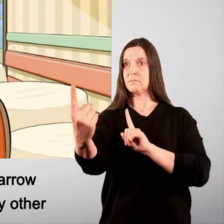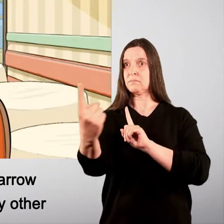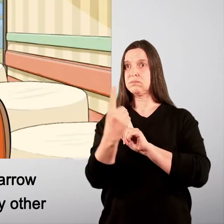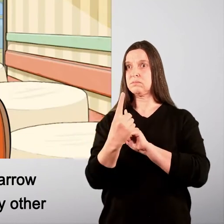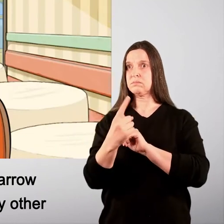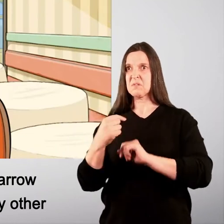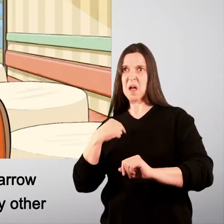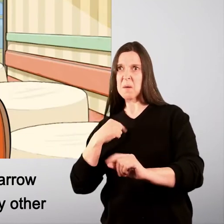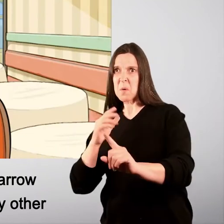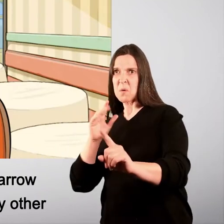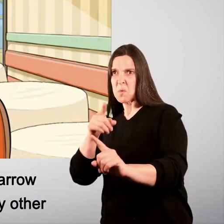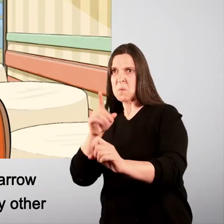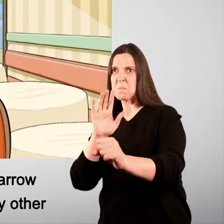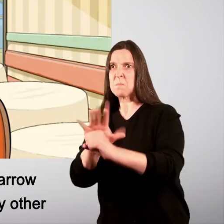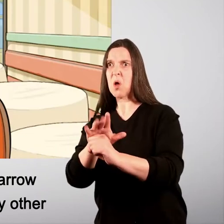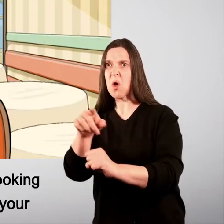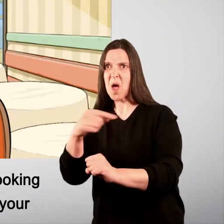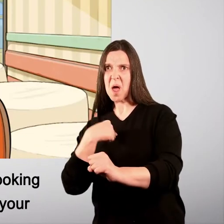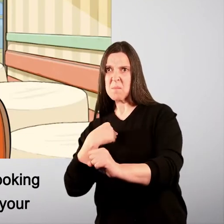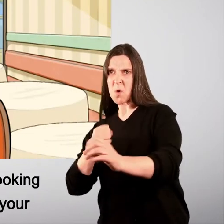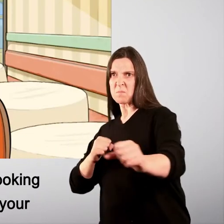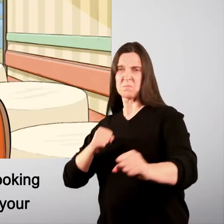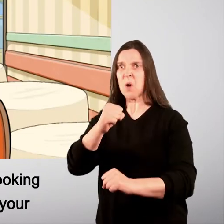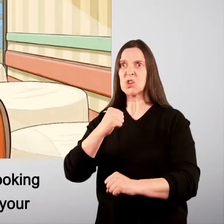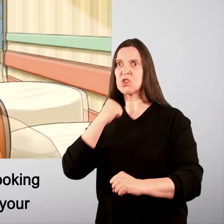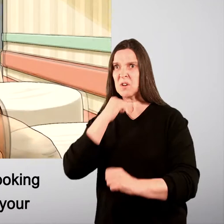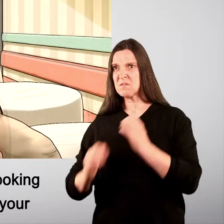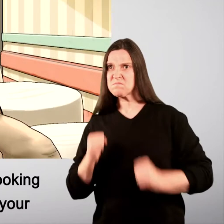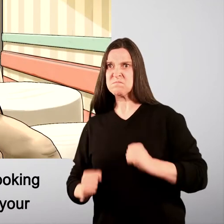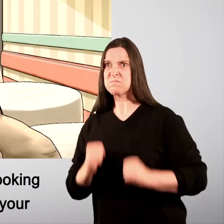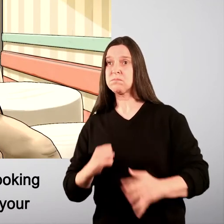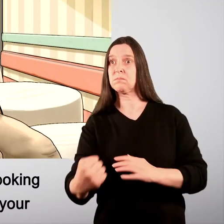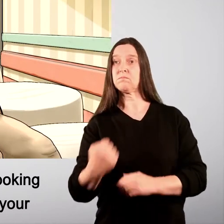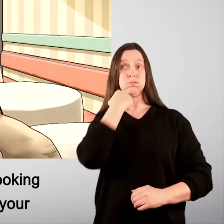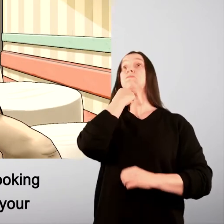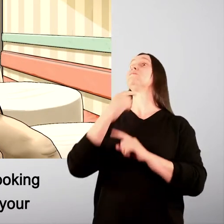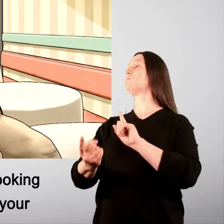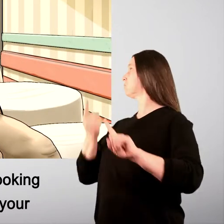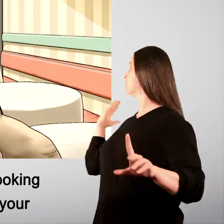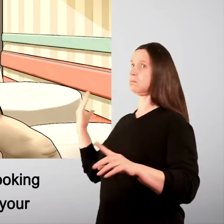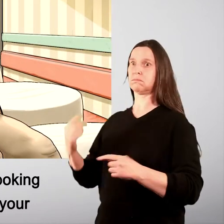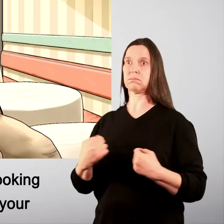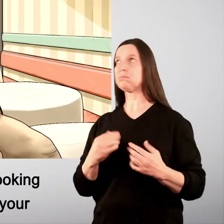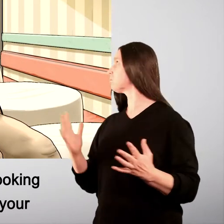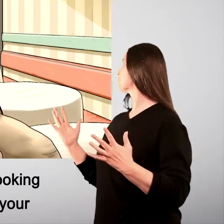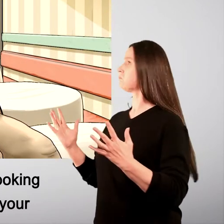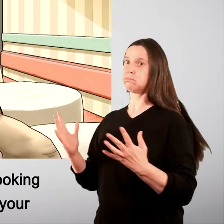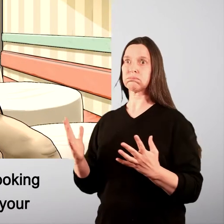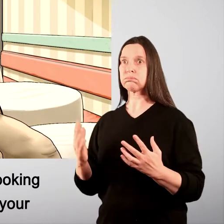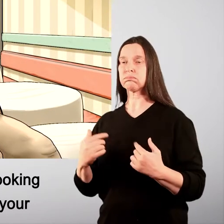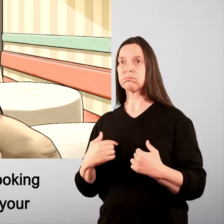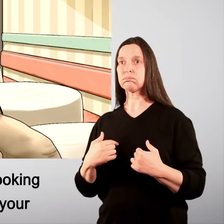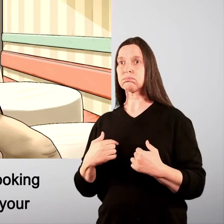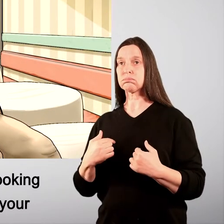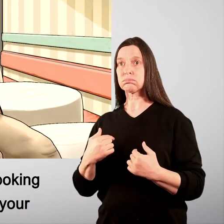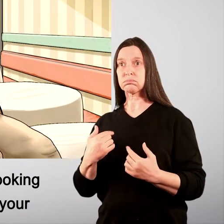narrow to move about much. There are hardly any other people in the cafe. A man walks in and, looking right at